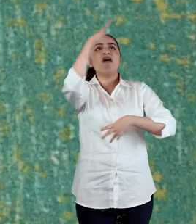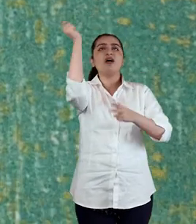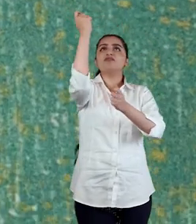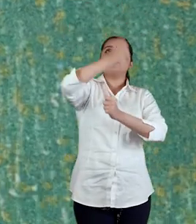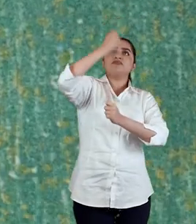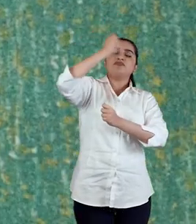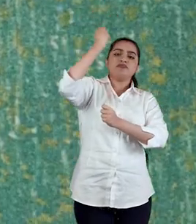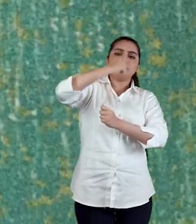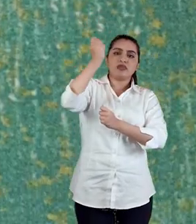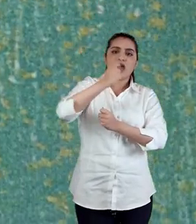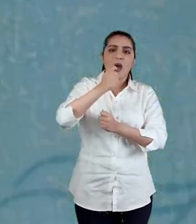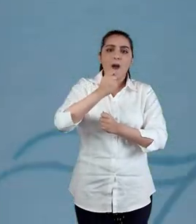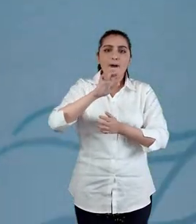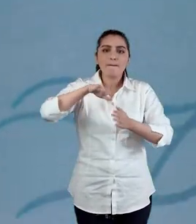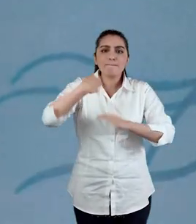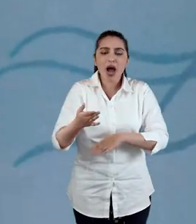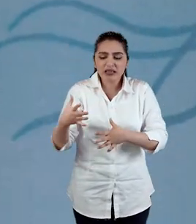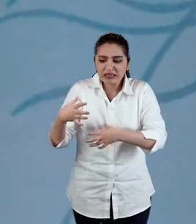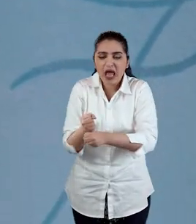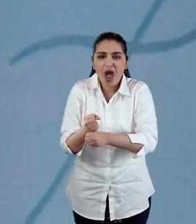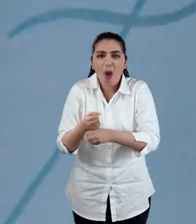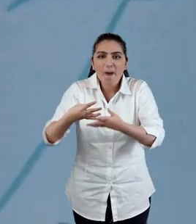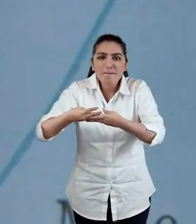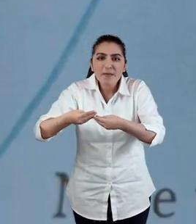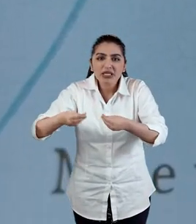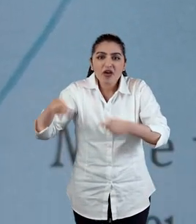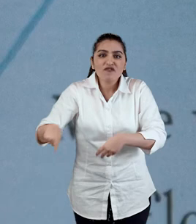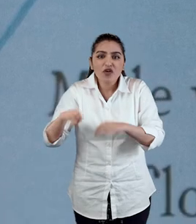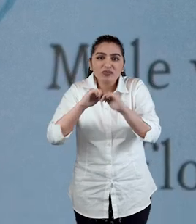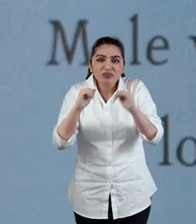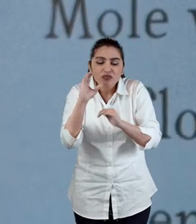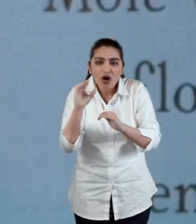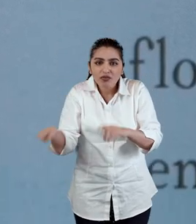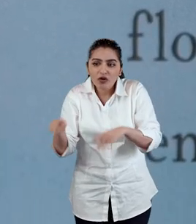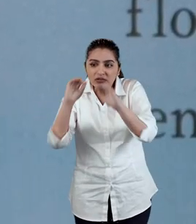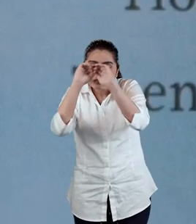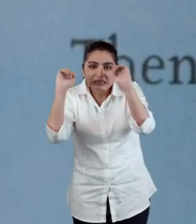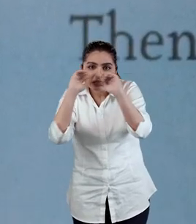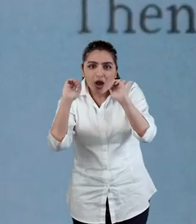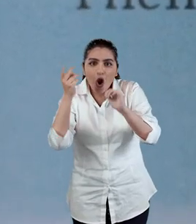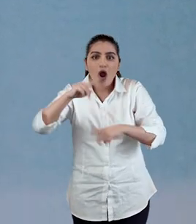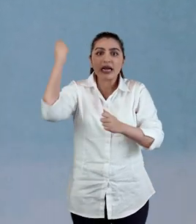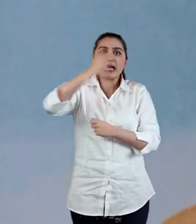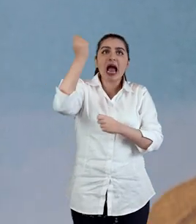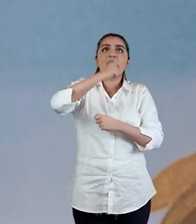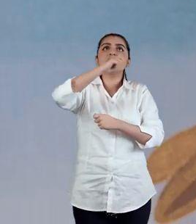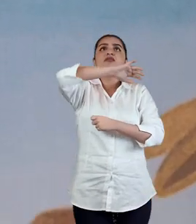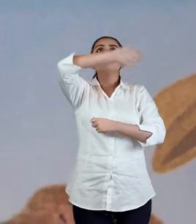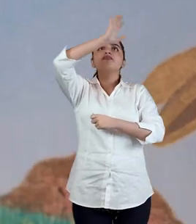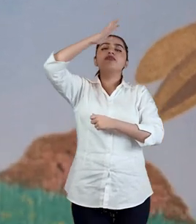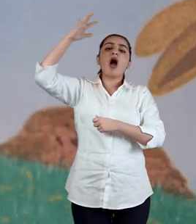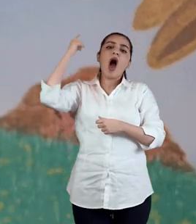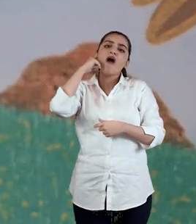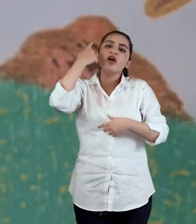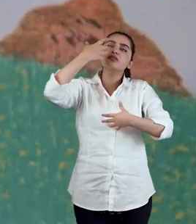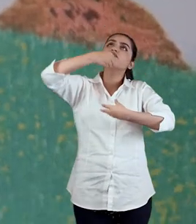making a sound. Mole watched as his kite floated off, drifting free. Then it got